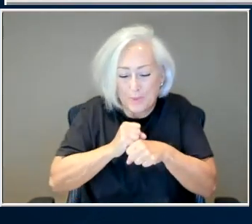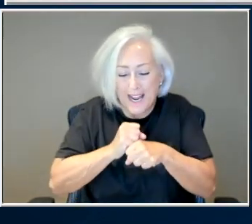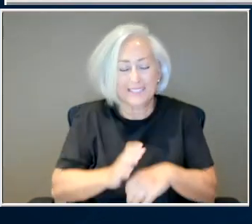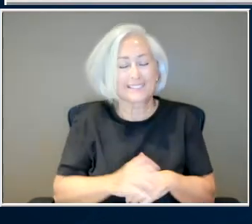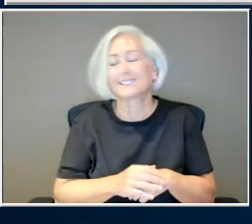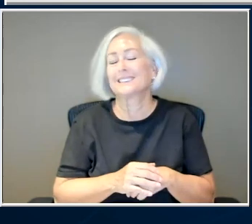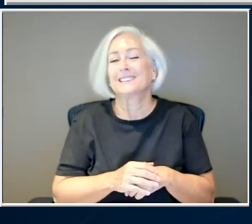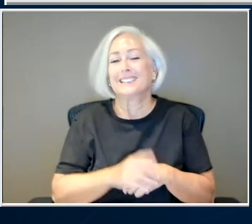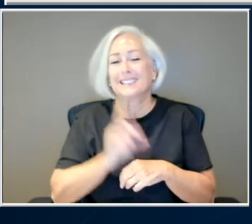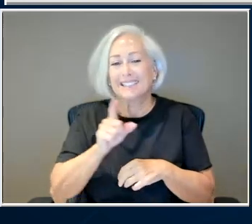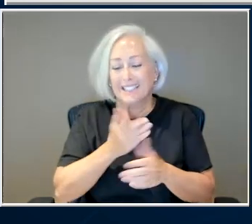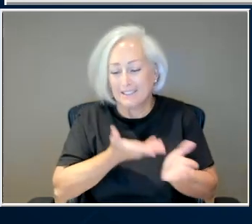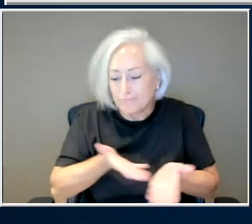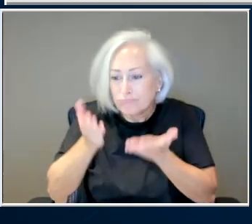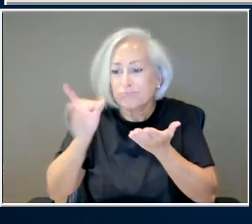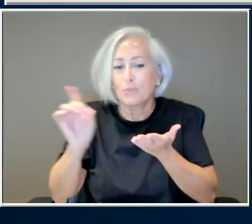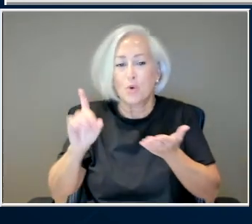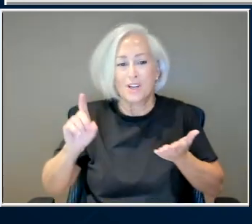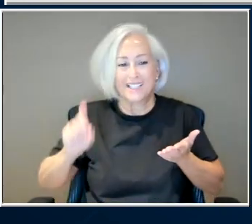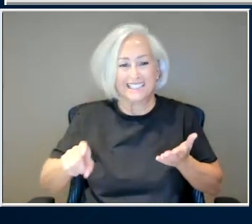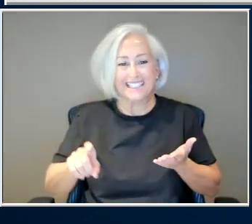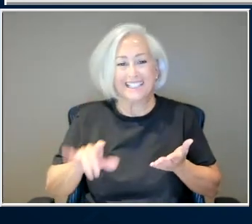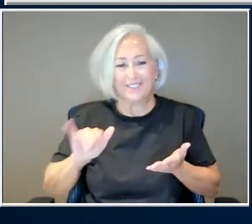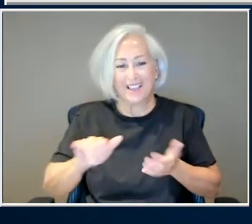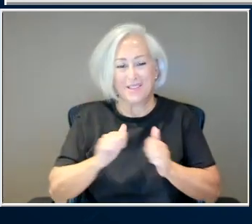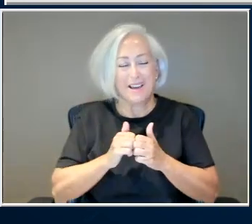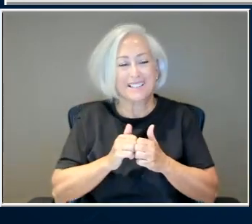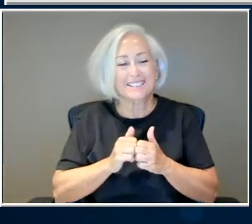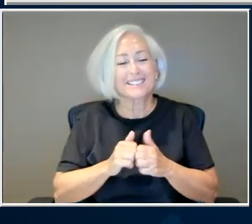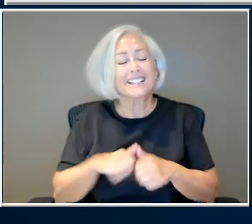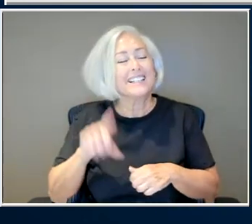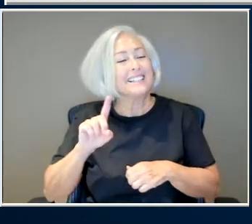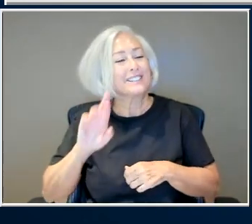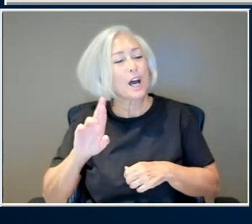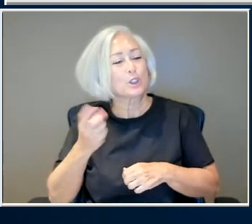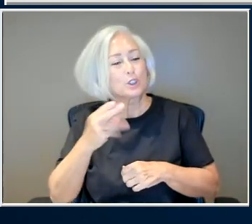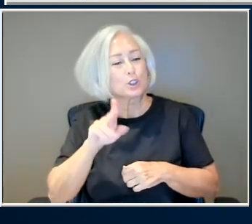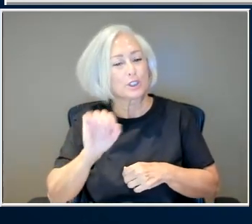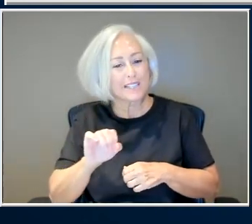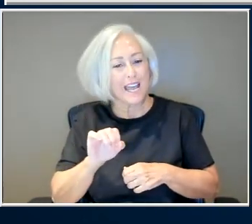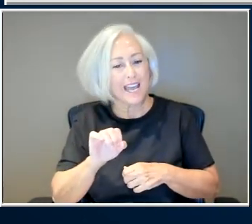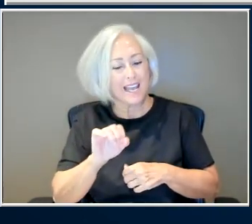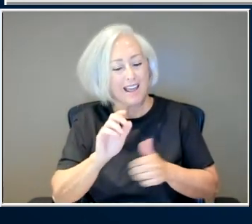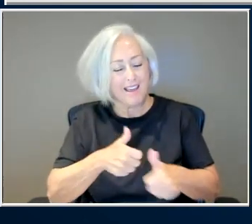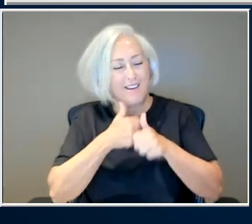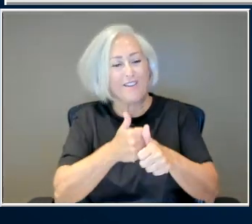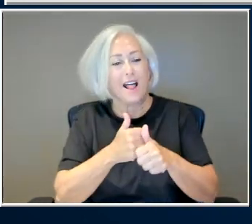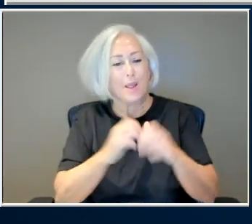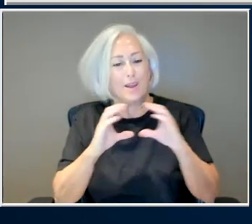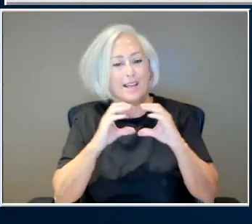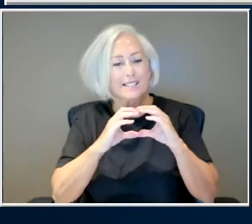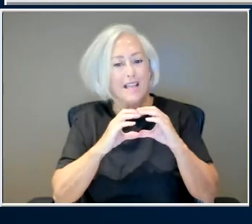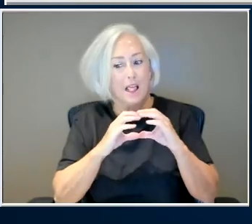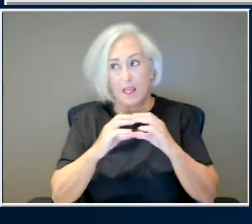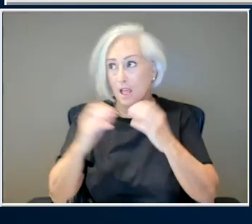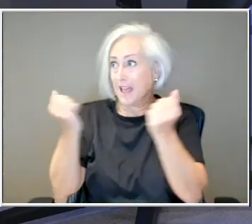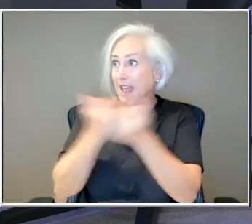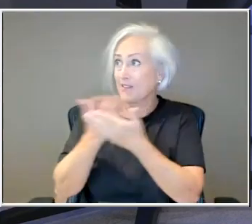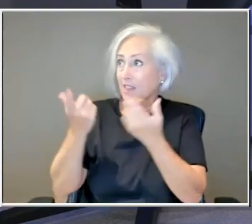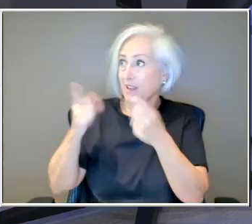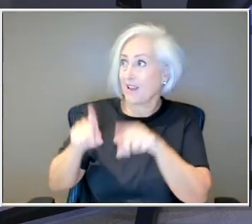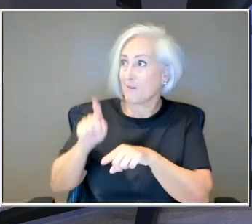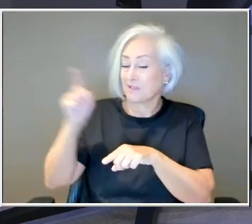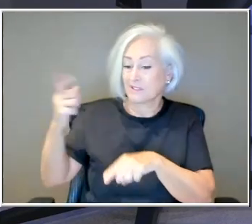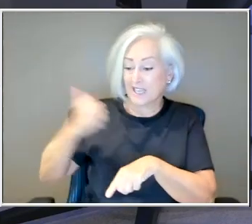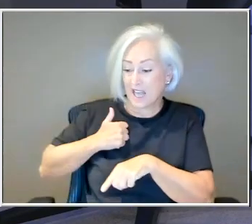they get where they're going and those medications. And Dr. Shanae, I kind of want to follow the cells because after all of what's happening up in Canada, they got to get down here to Kansas